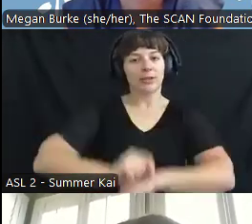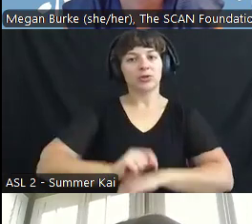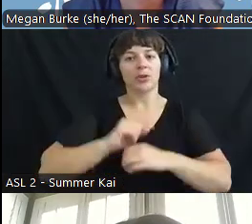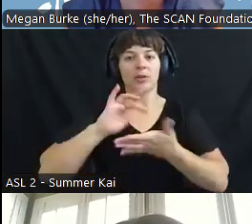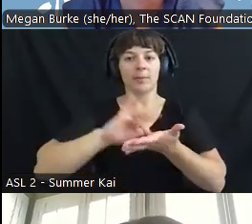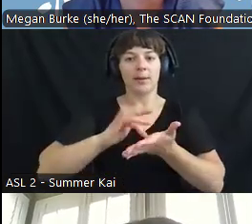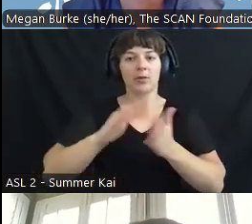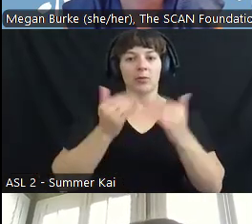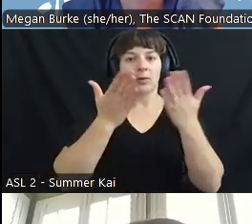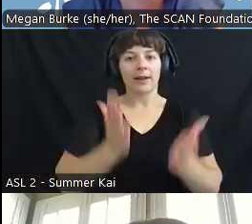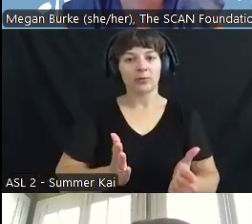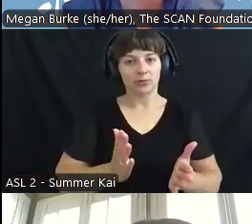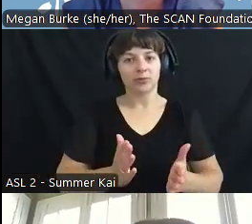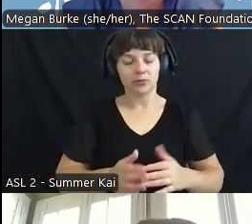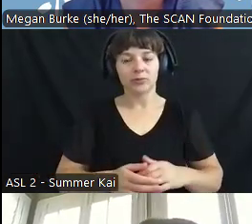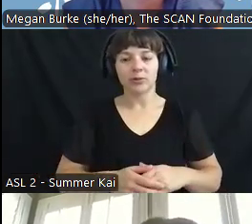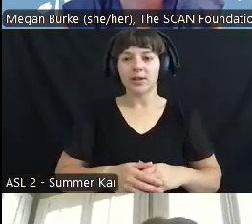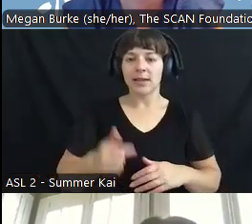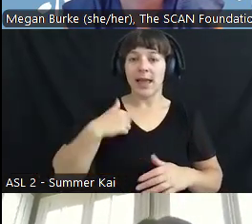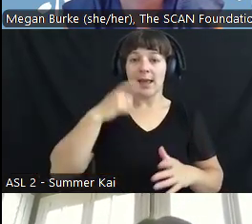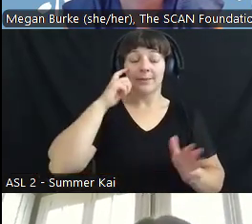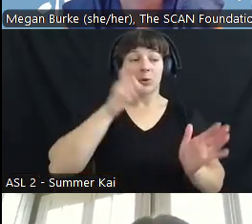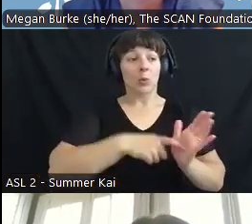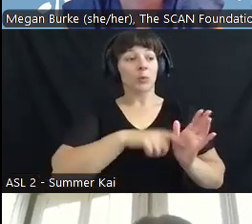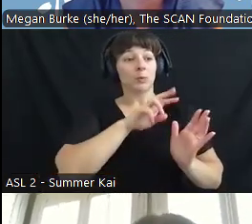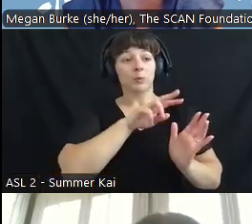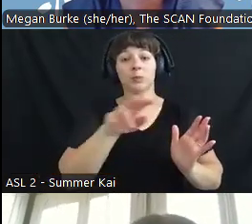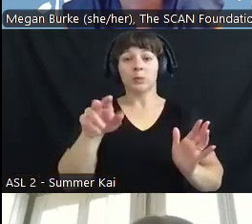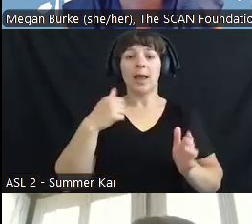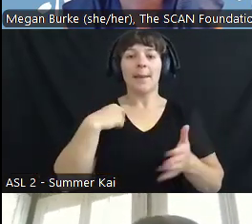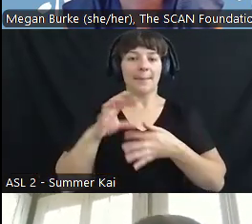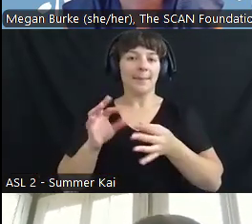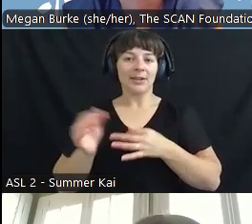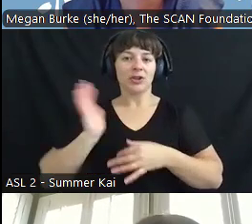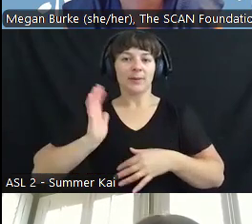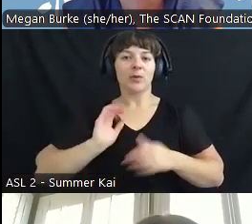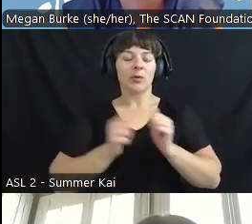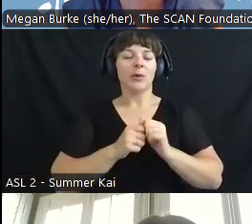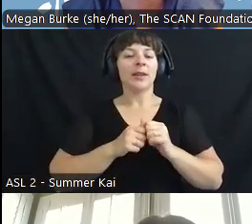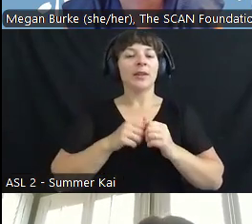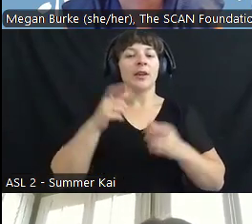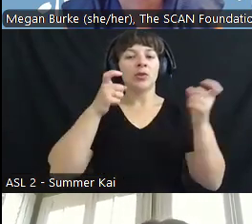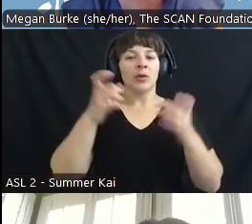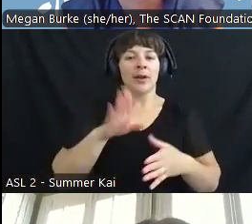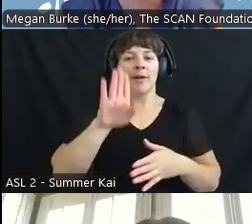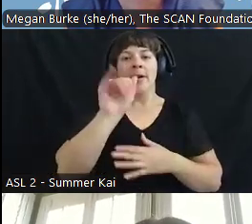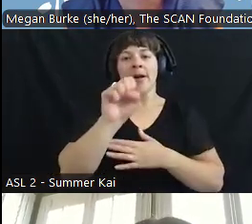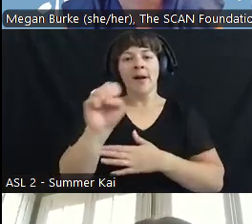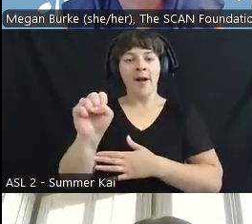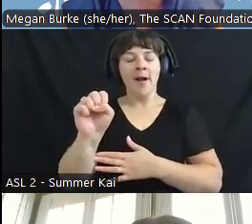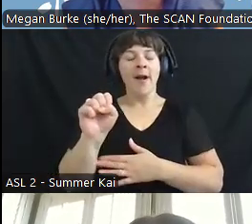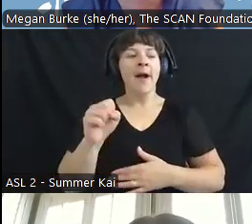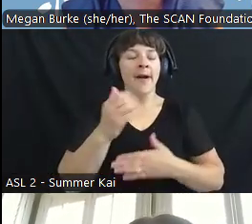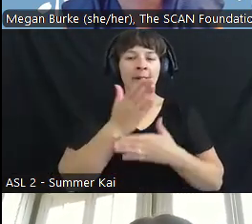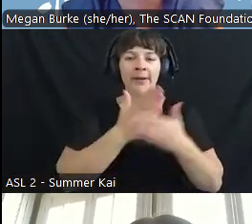providers. And what I'm seeing, and part of what I talked about earlier with Director Bass, was some of the